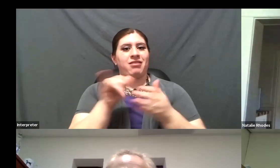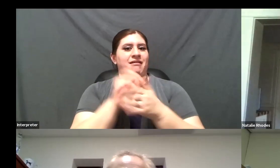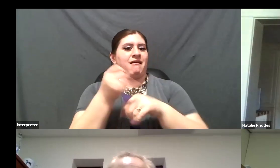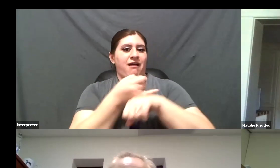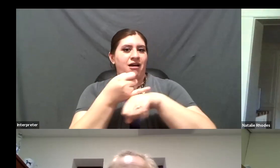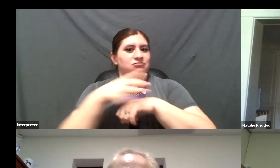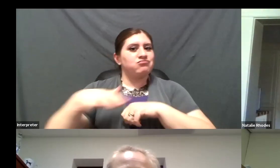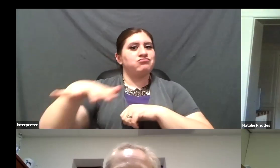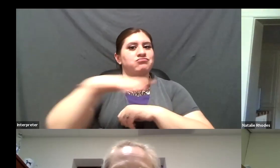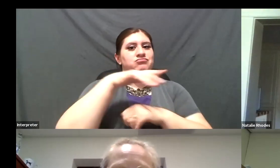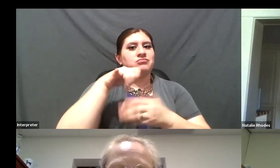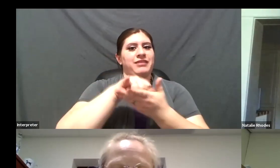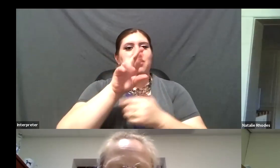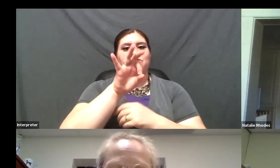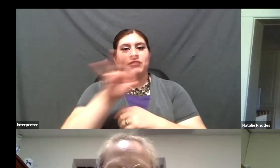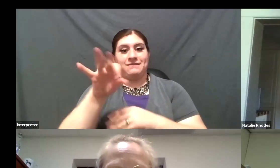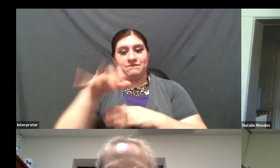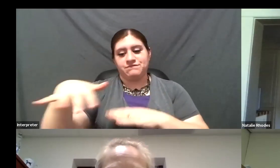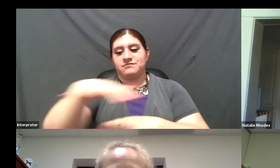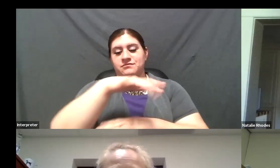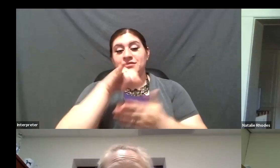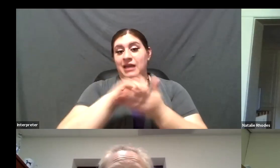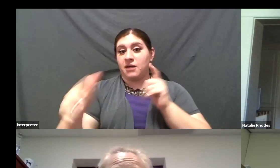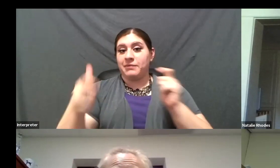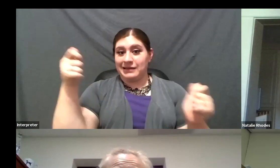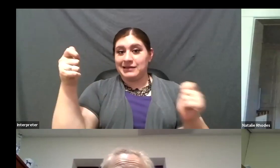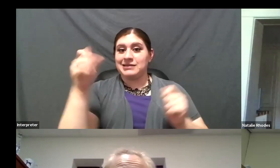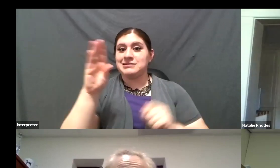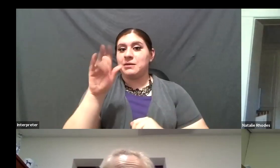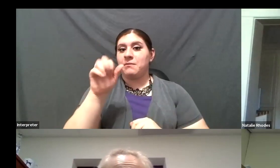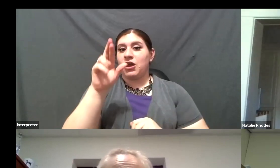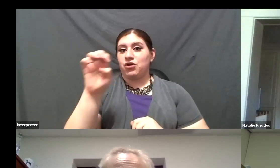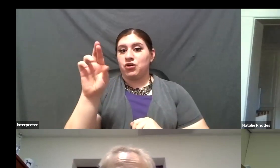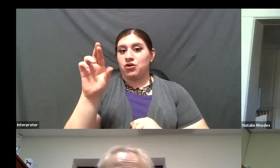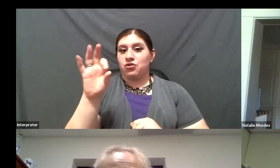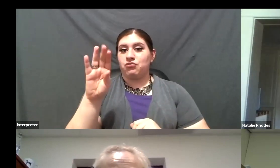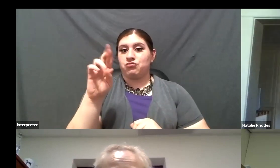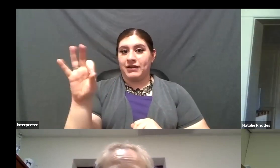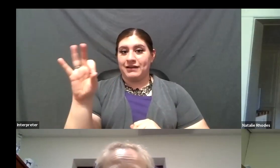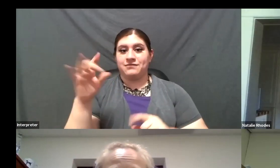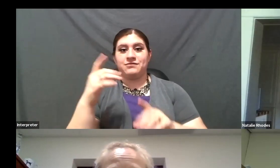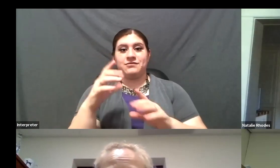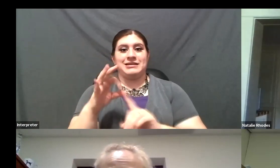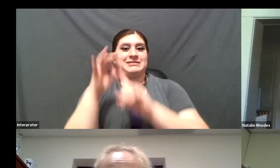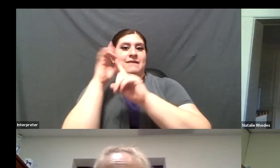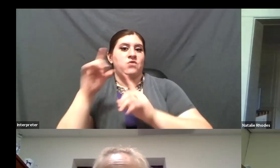on the Mesoamerican Reef, which is the largest barrier reef outside of the Great Barrier Reef in